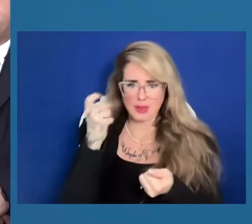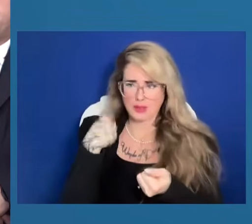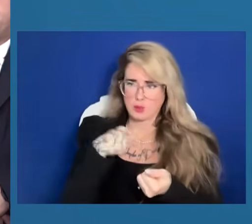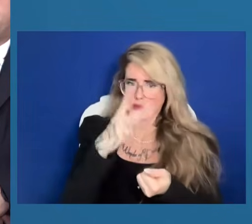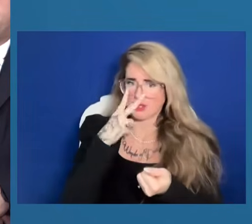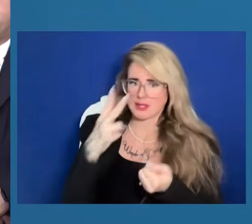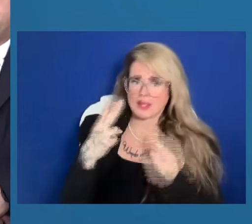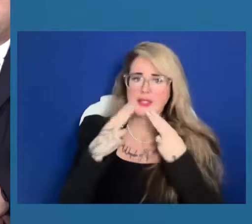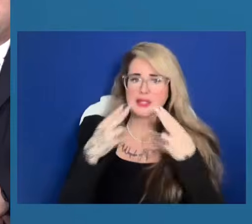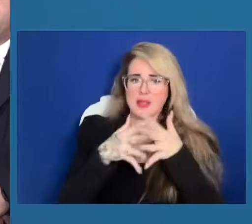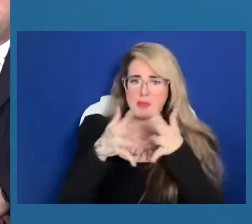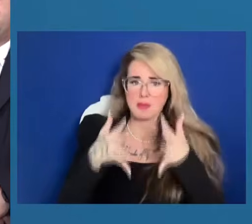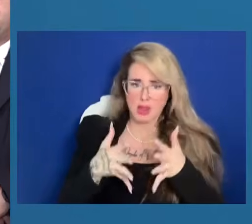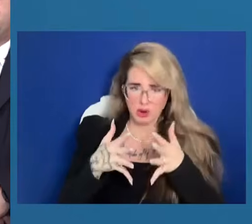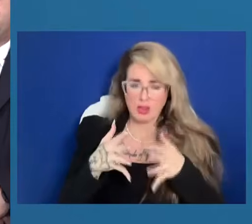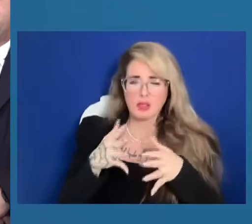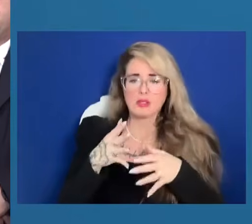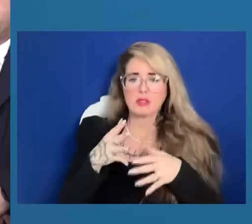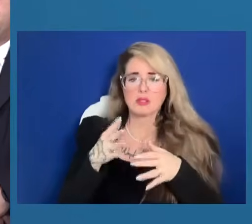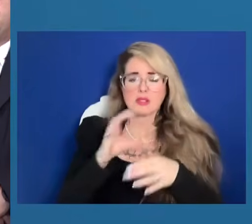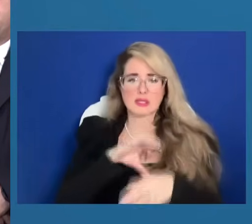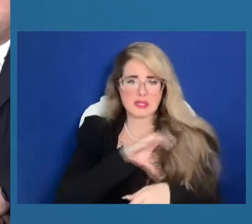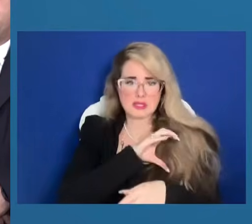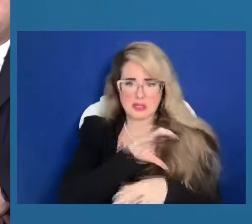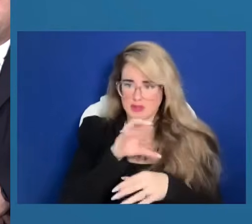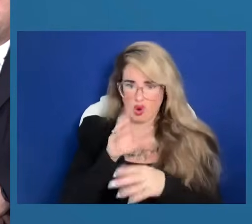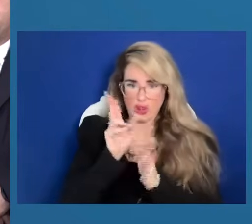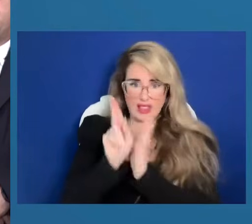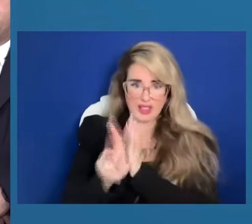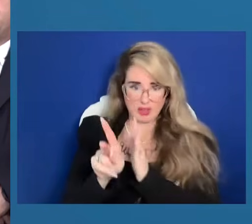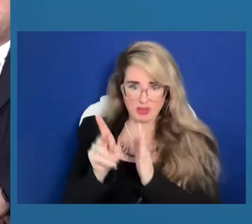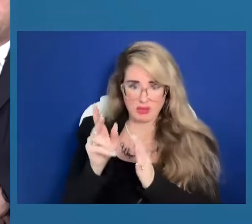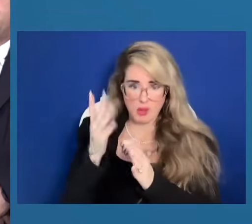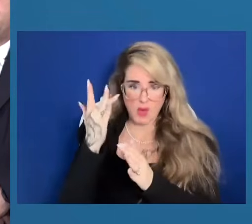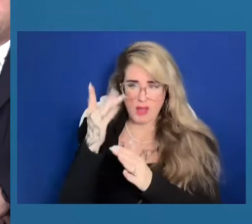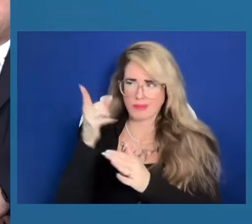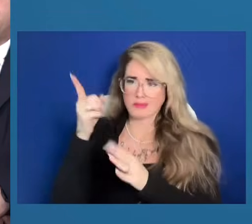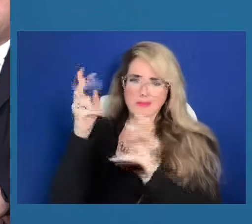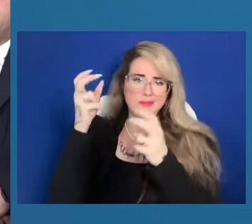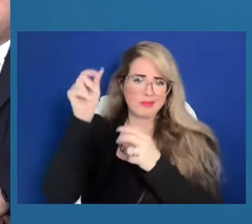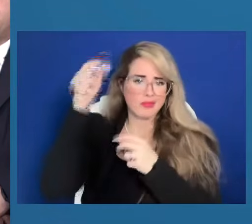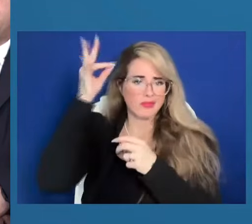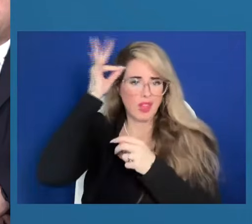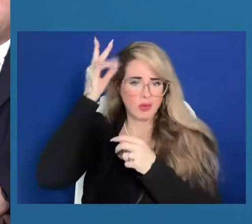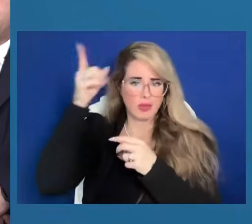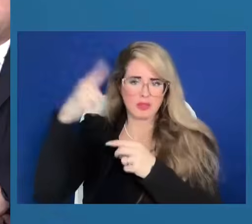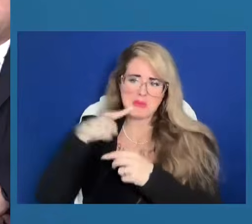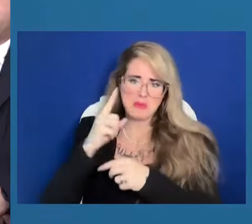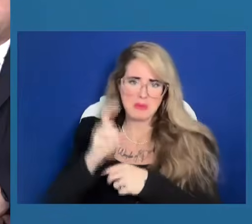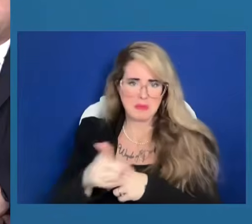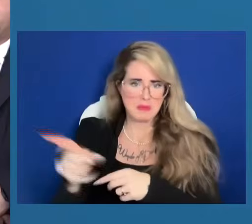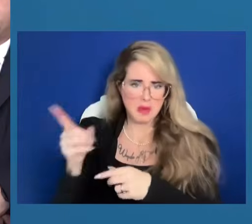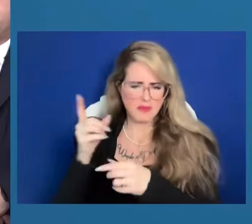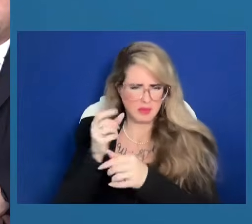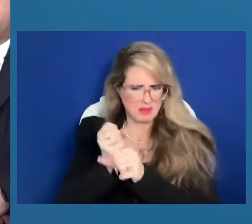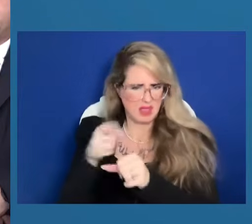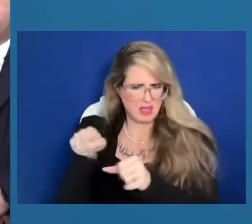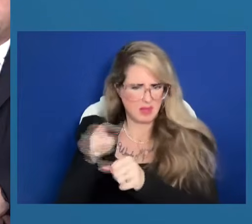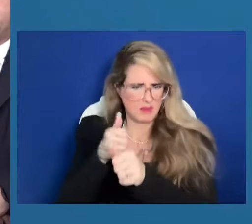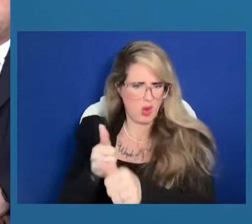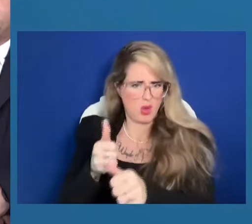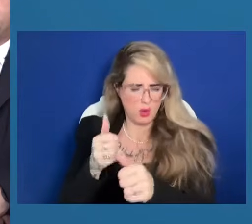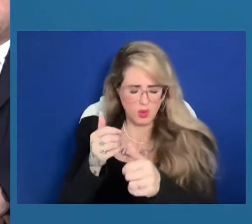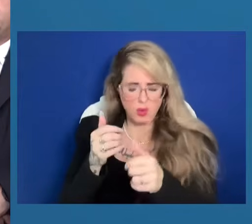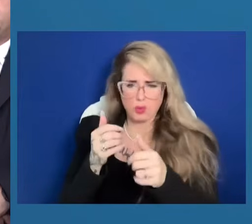killed under the guise of enforcing federal immigration law. These actions have not made anyone safer. Current federal